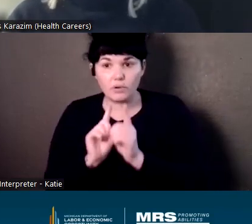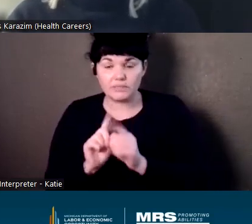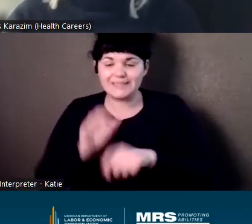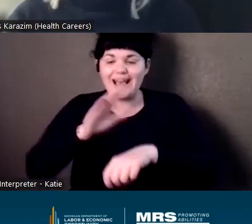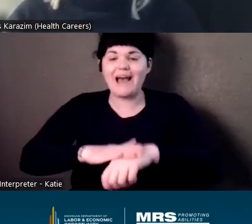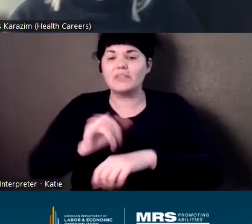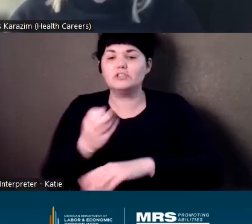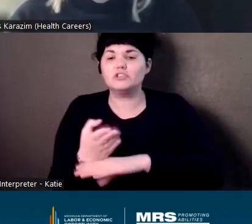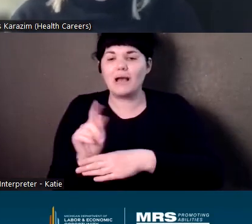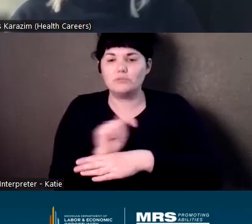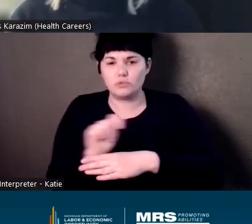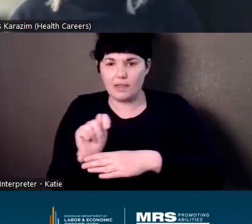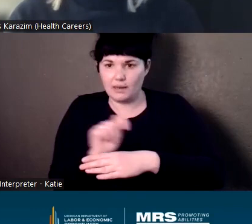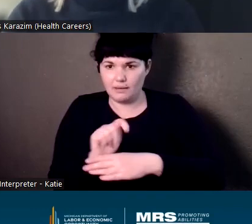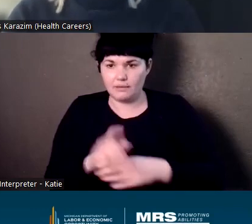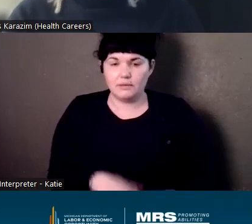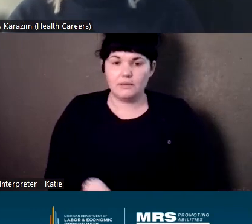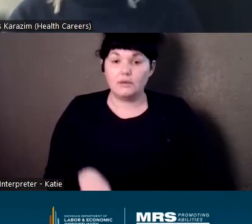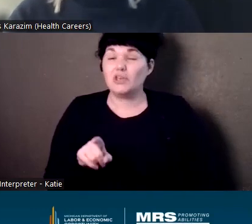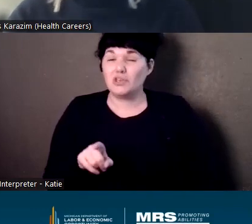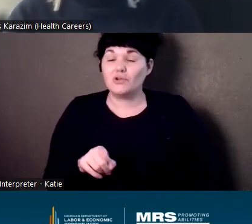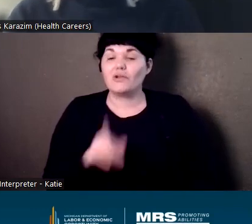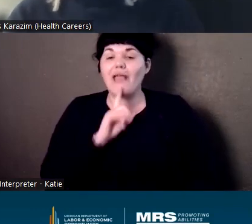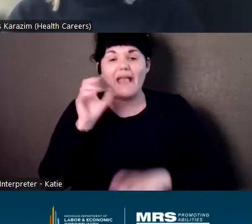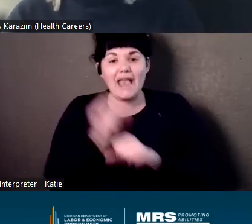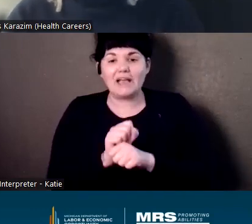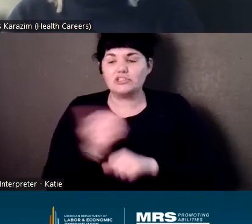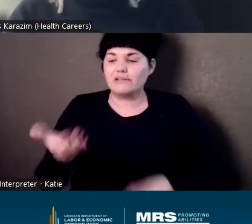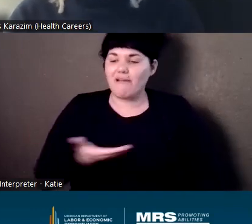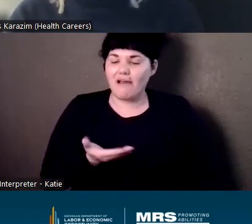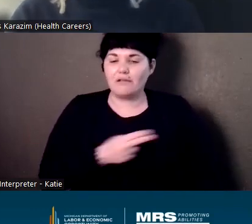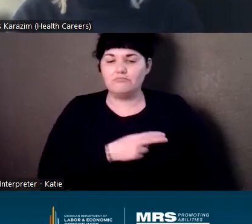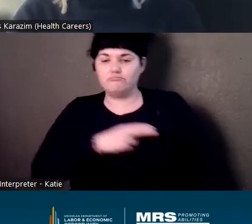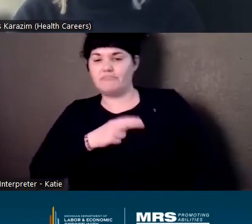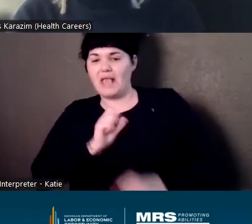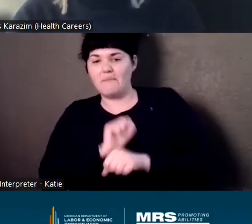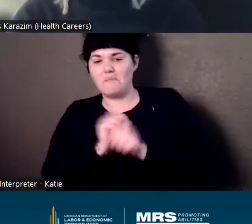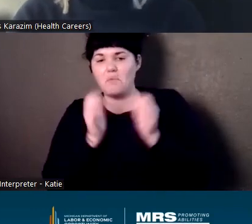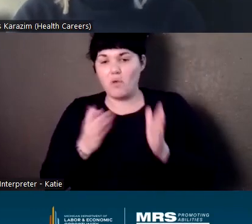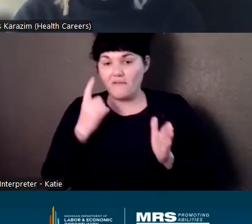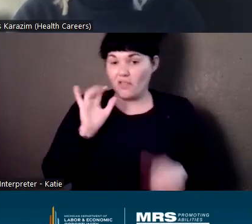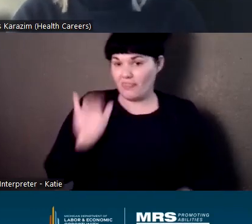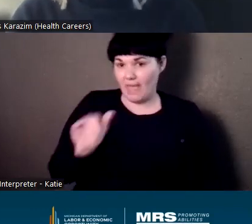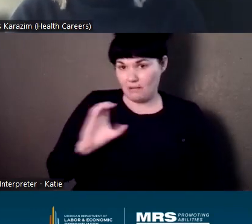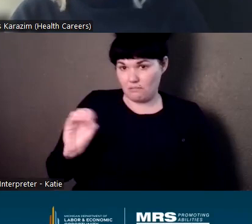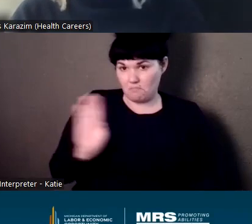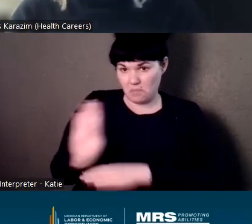you're actually an employee for that employer while you're going through your training. So you're